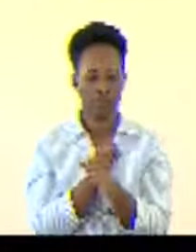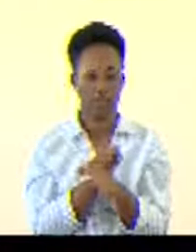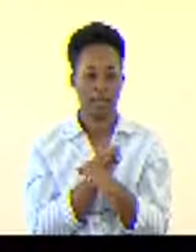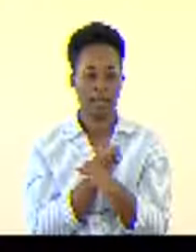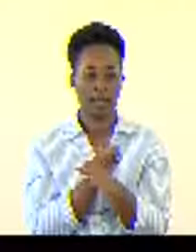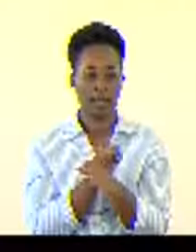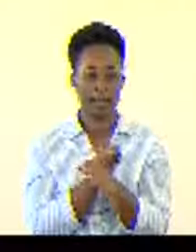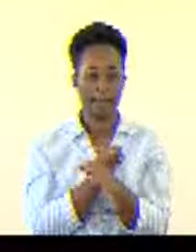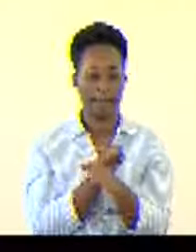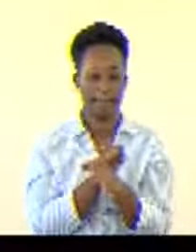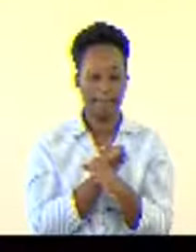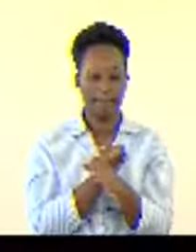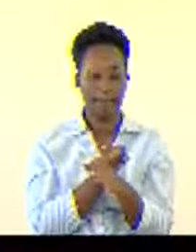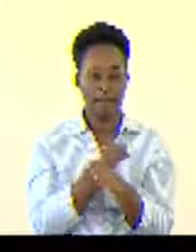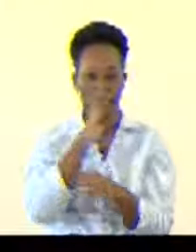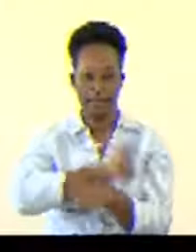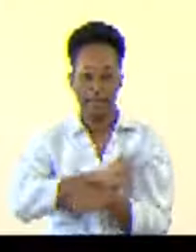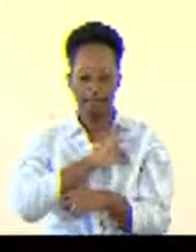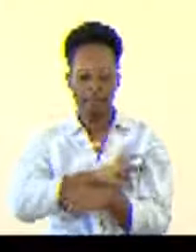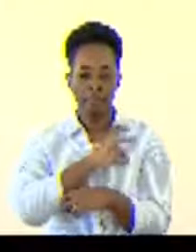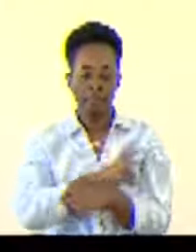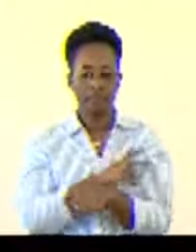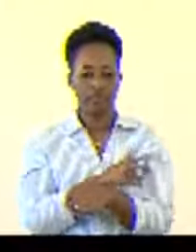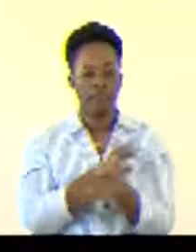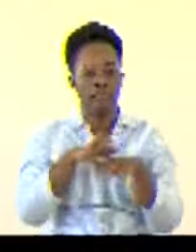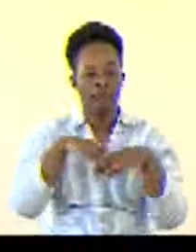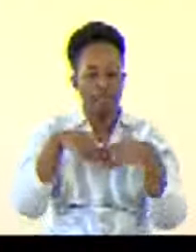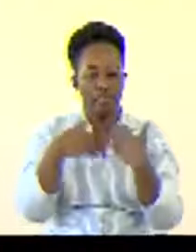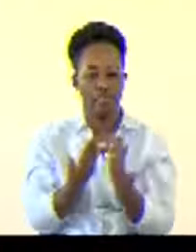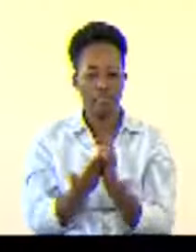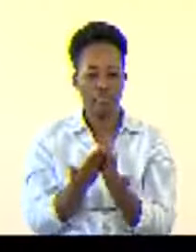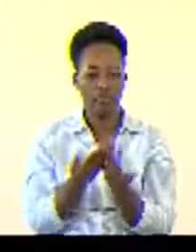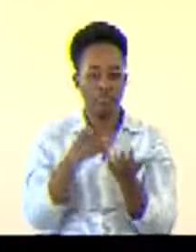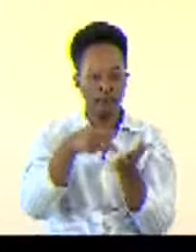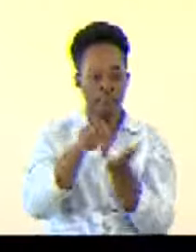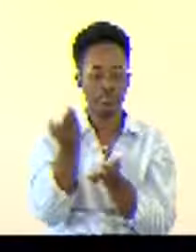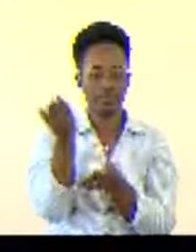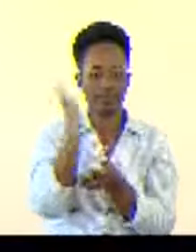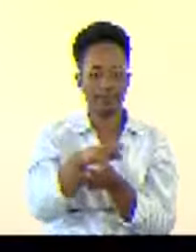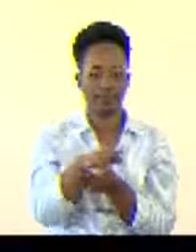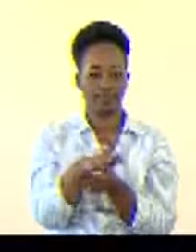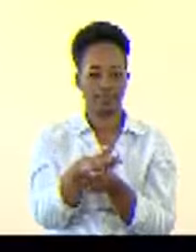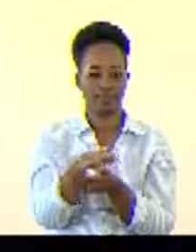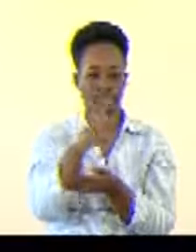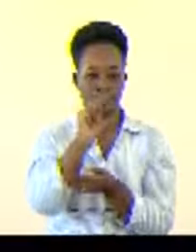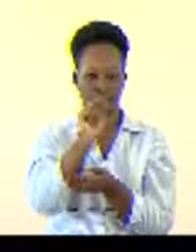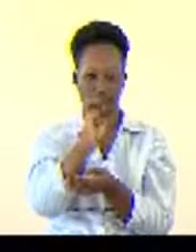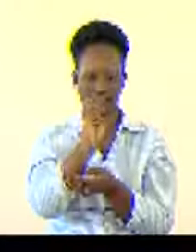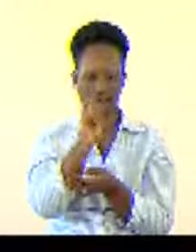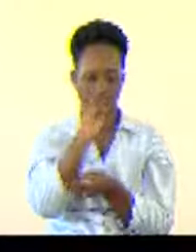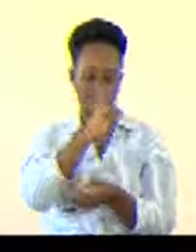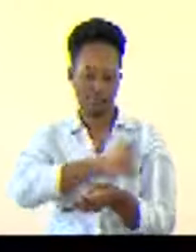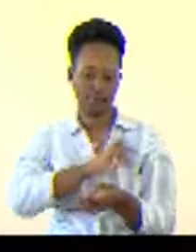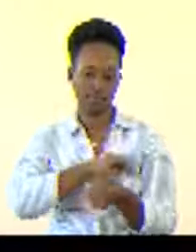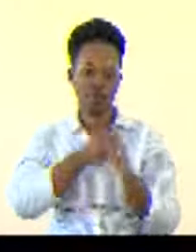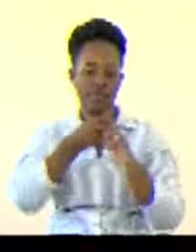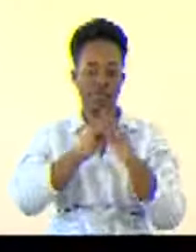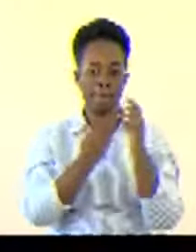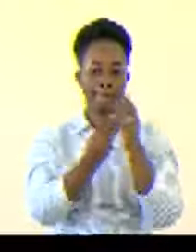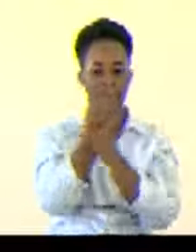generate profits or returns, to generate profits from the investment made,